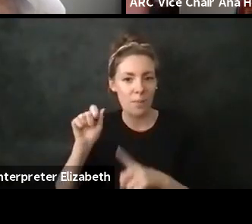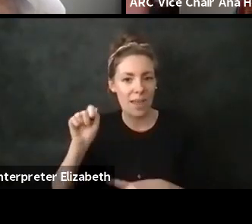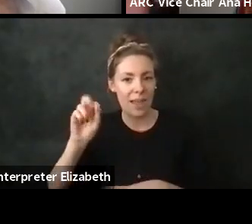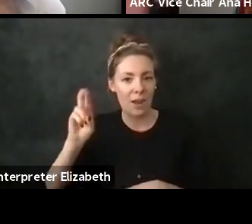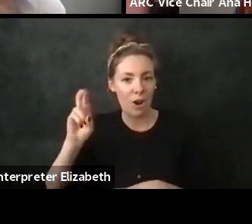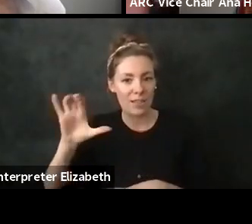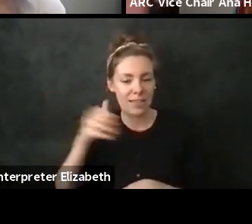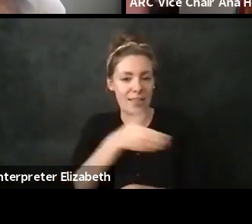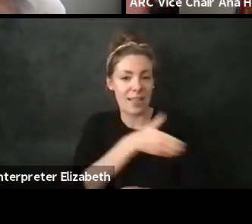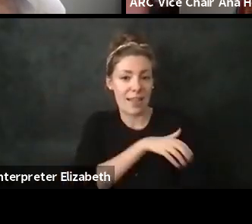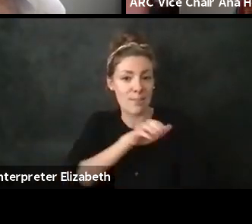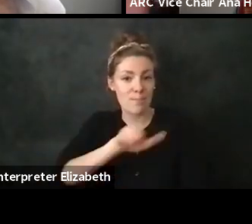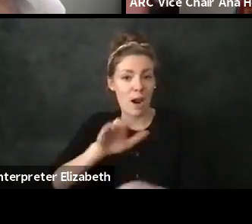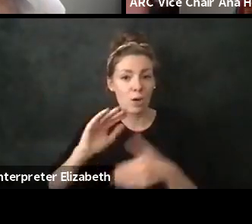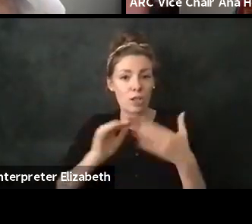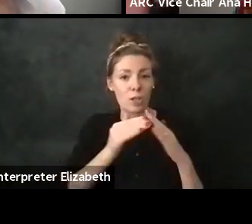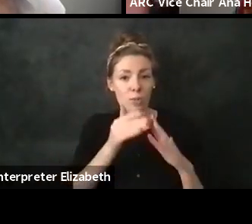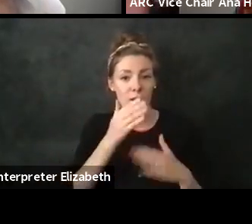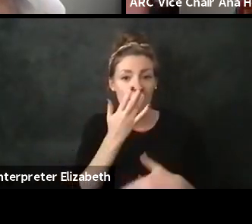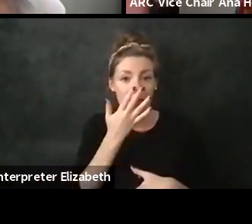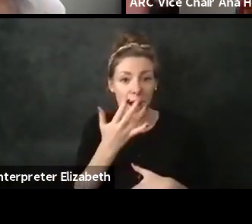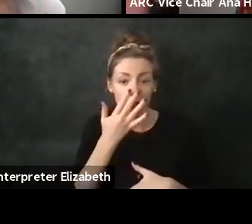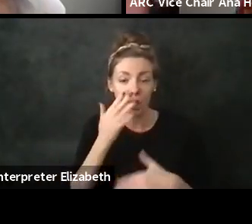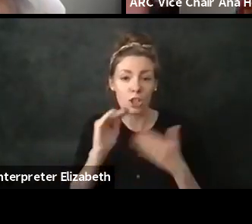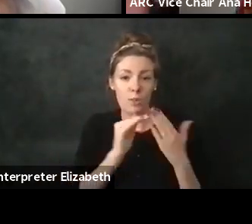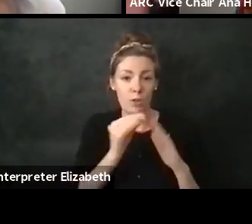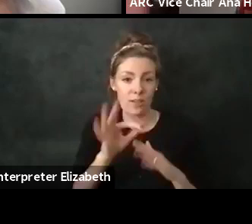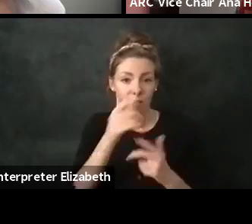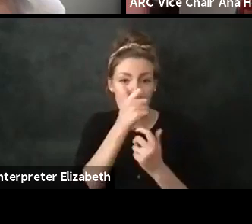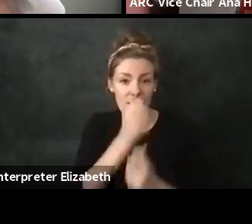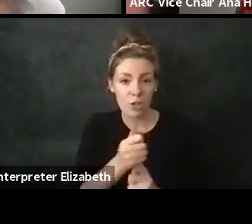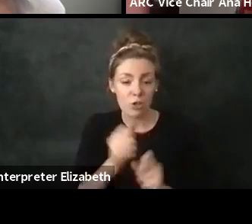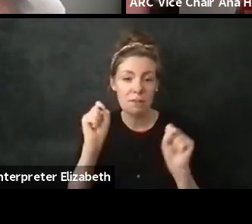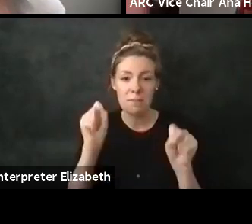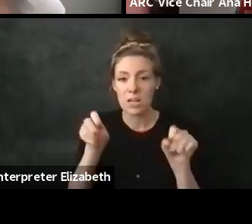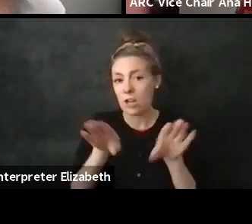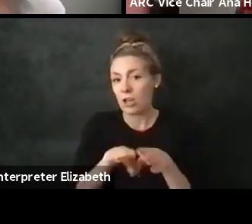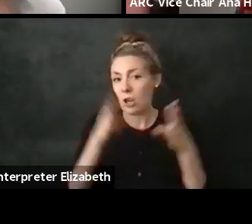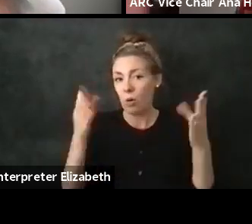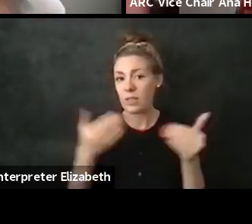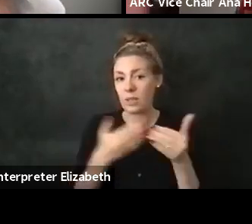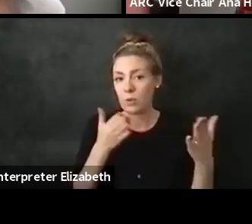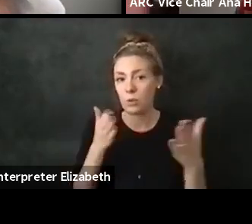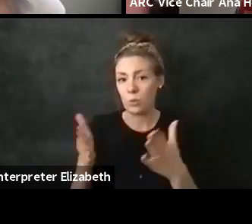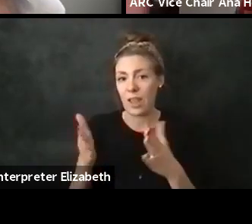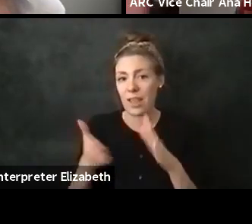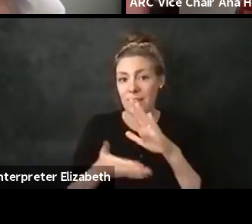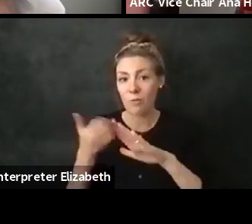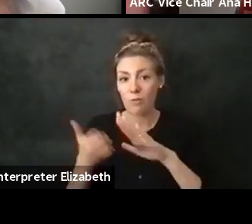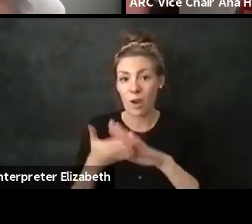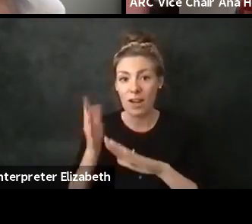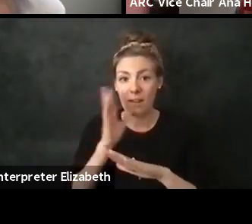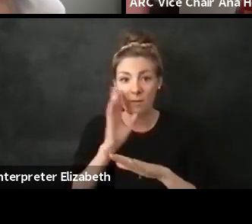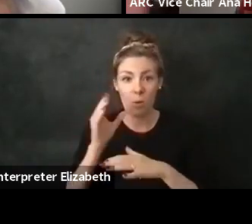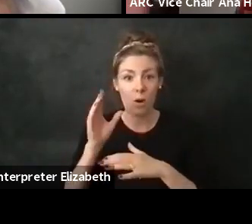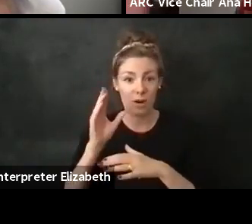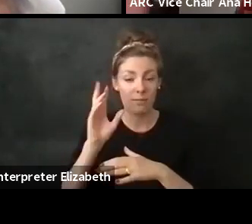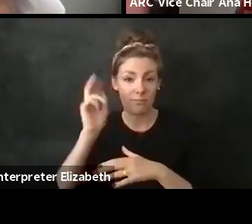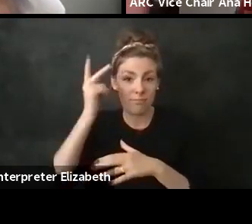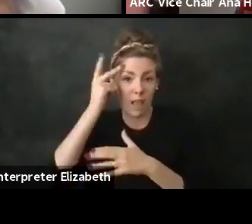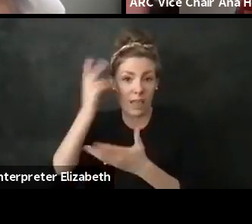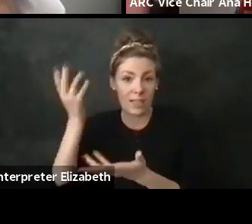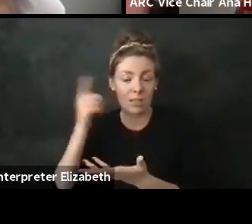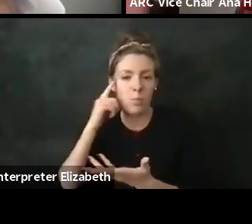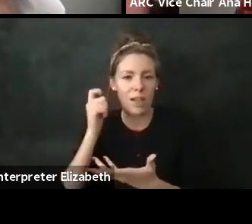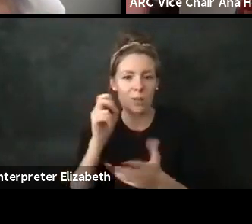of color, communities of interest, and, potentially opens up new pathways of running for office. Because when I look